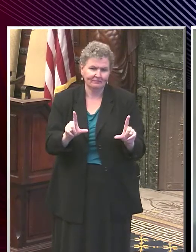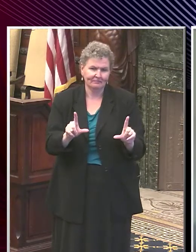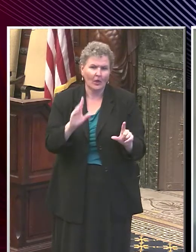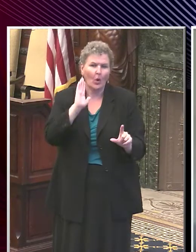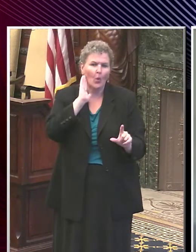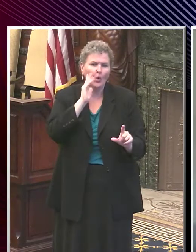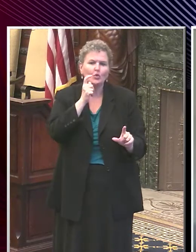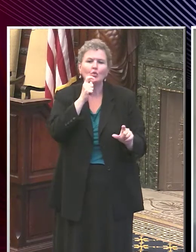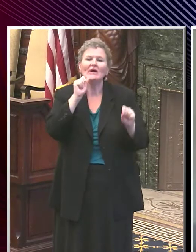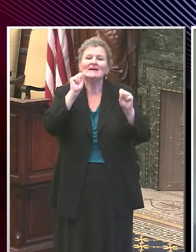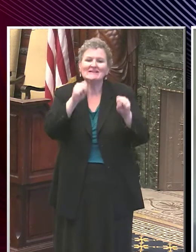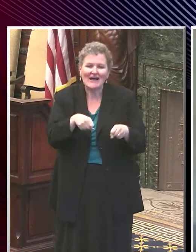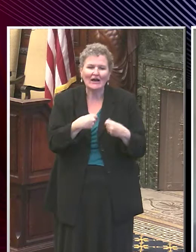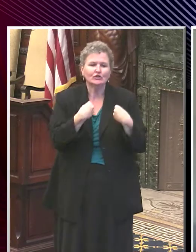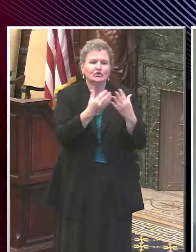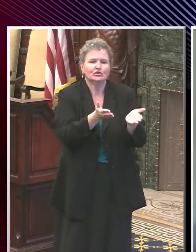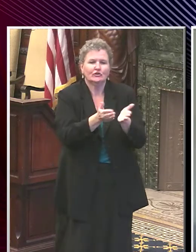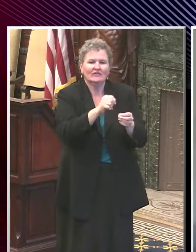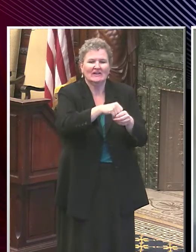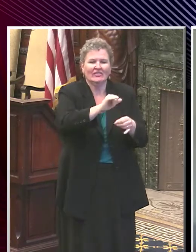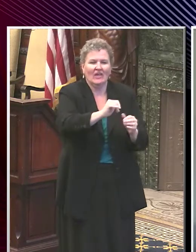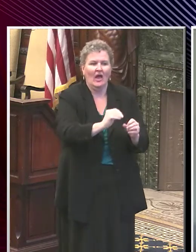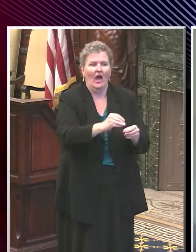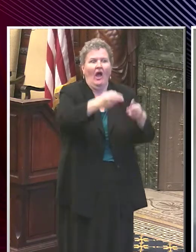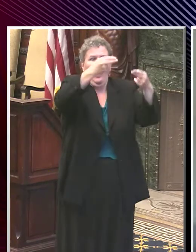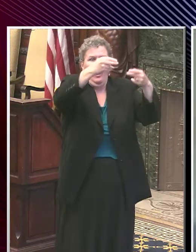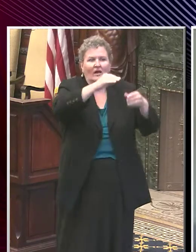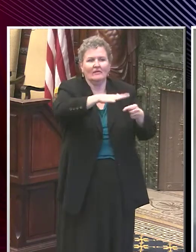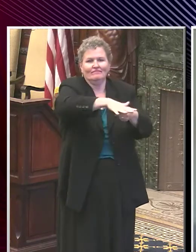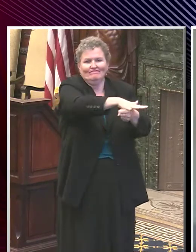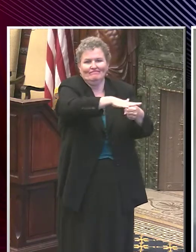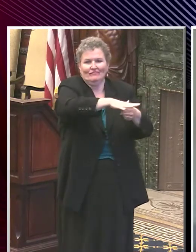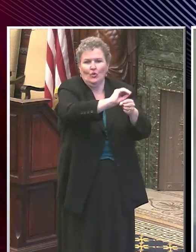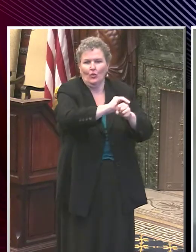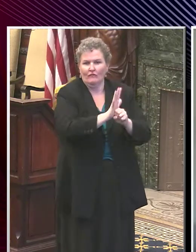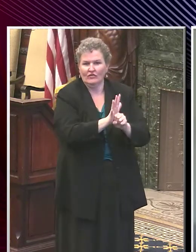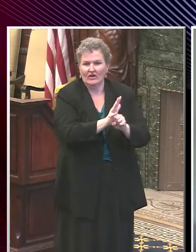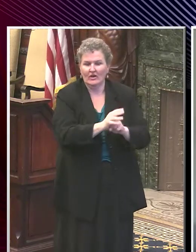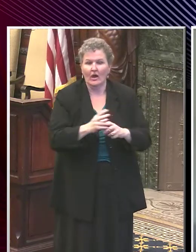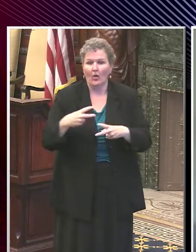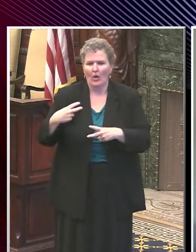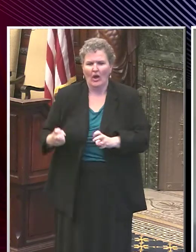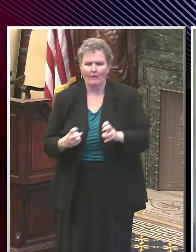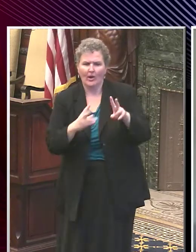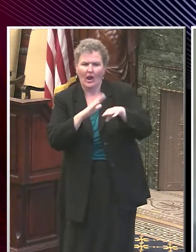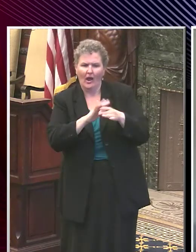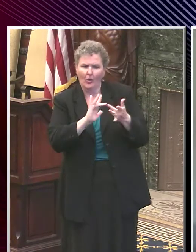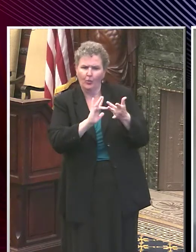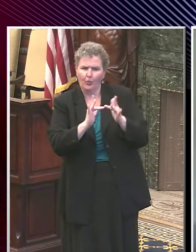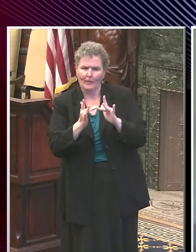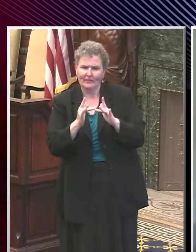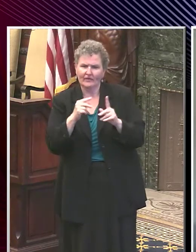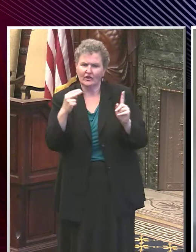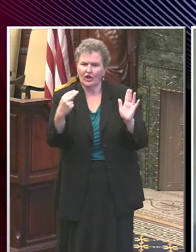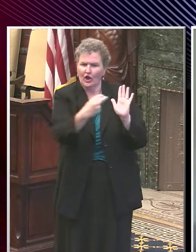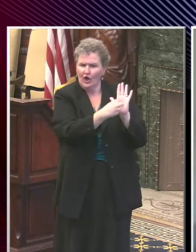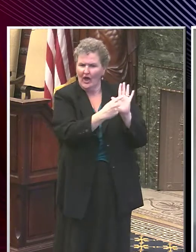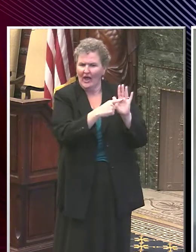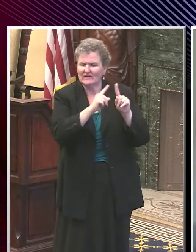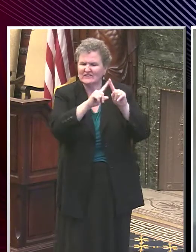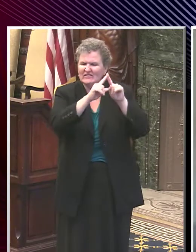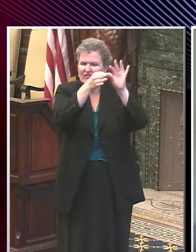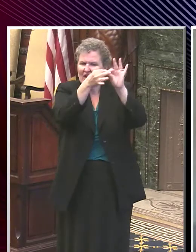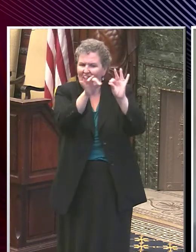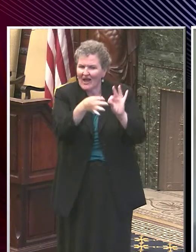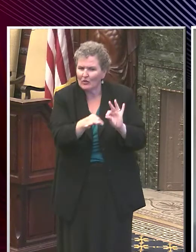infection so that we could get a diverse staff pool. We also posted our jobs online in 4 different languages. And we hired a very diverse